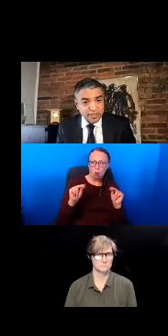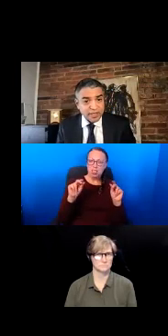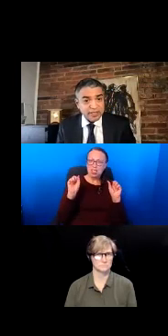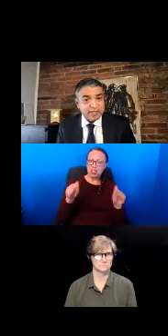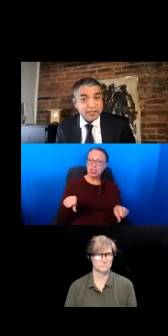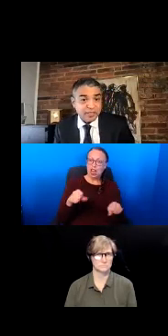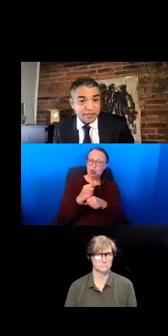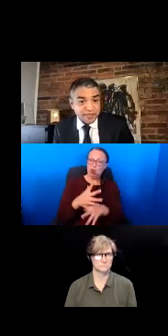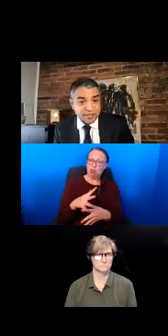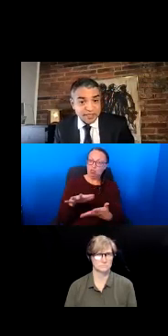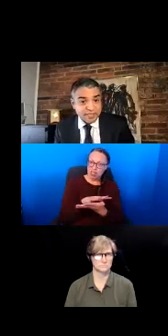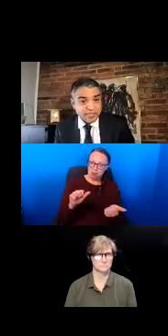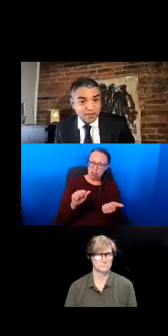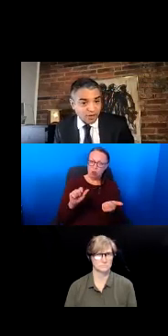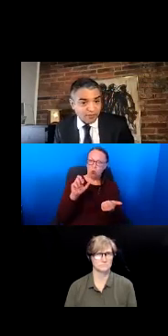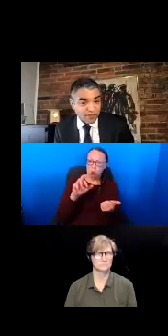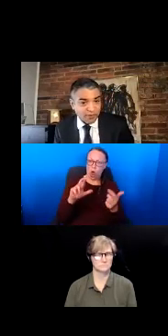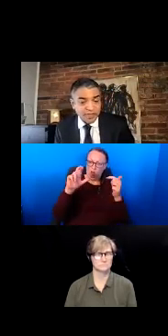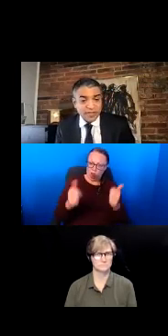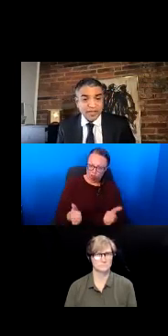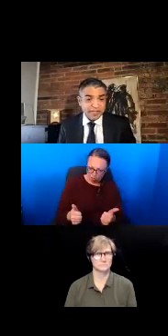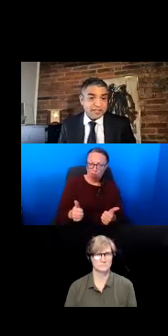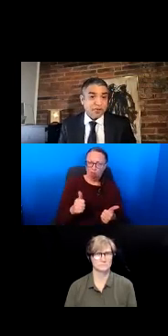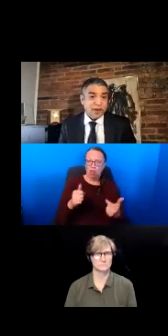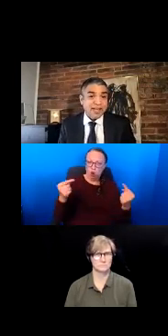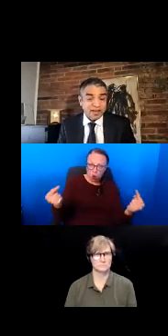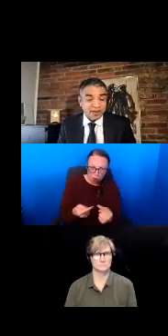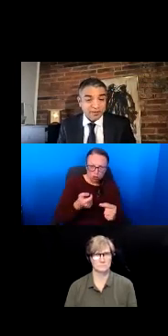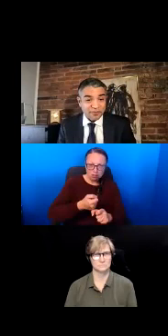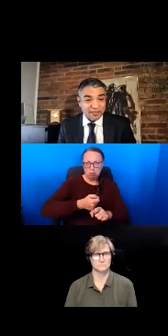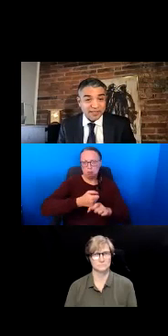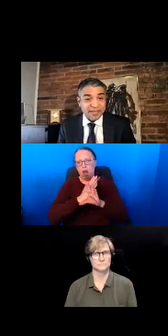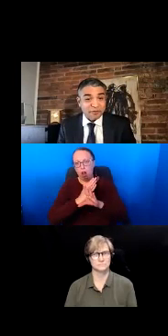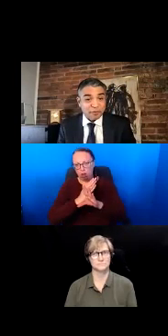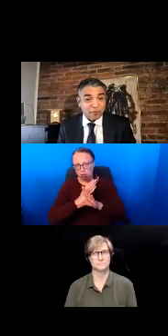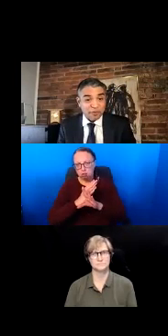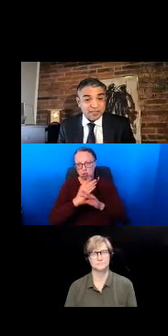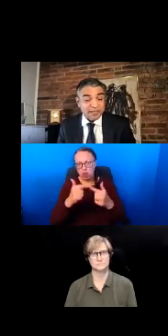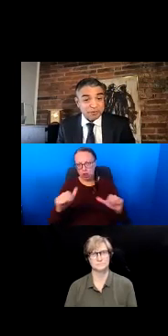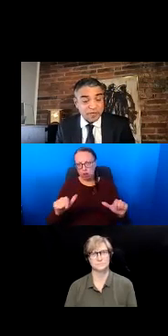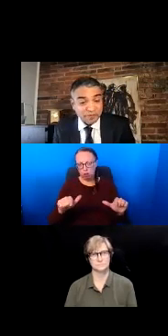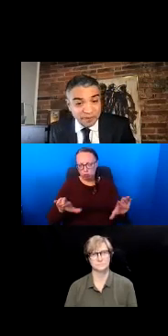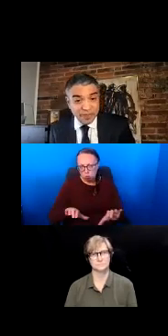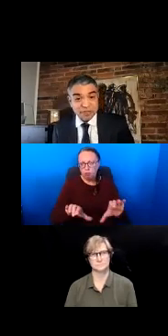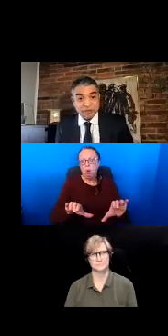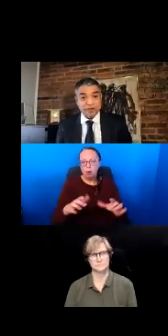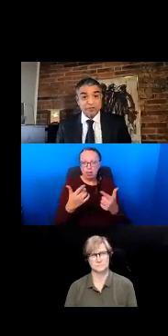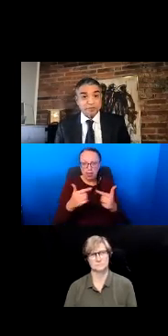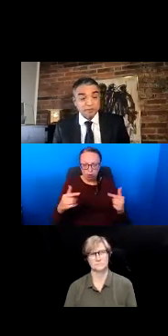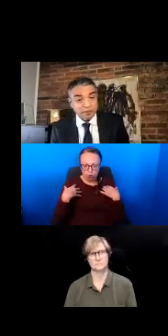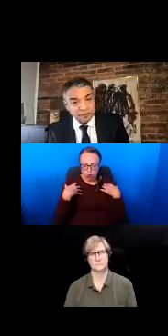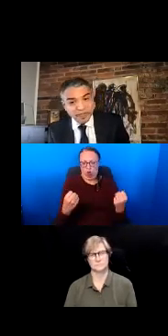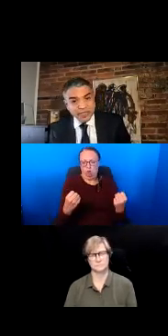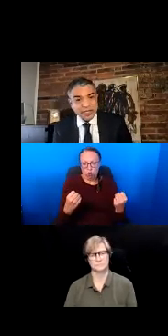scenario, deleterious, that it's harmful, gets in the way of language performance and language recovery in patients with aphasia.